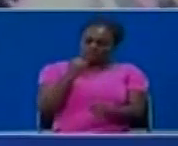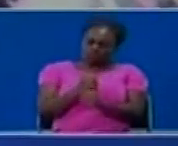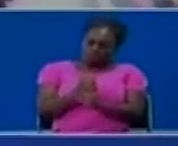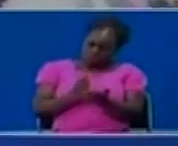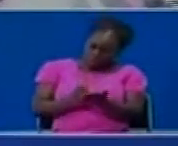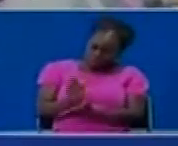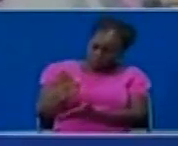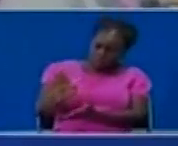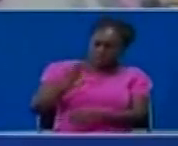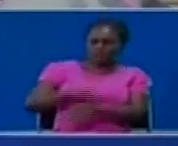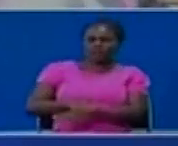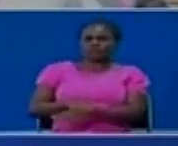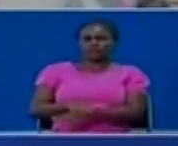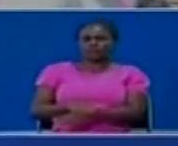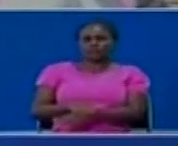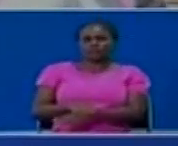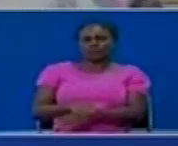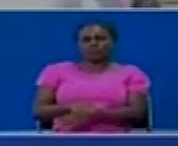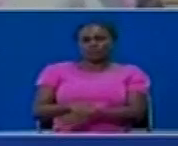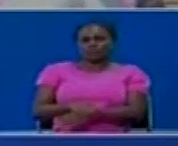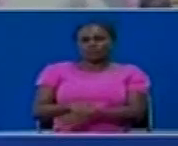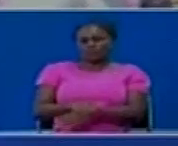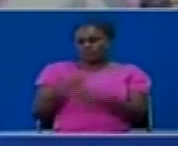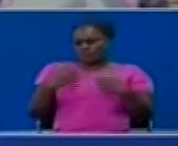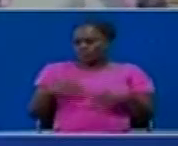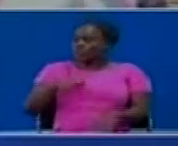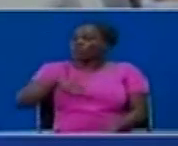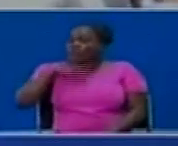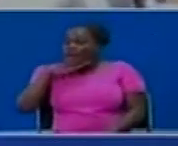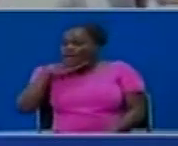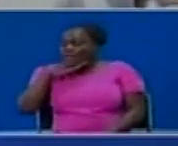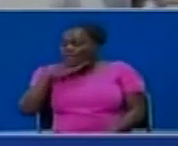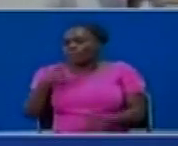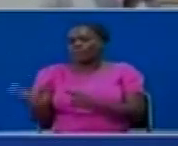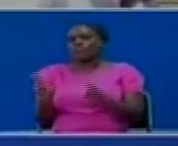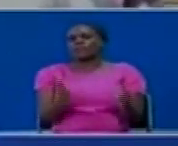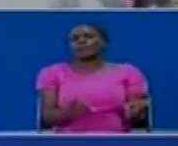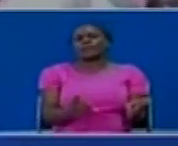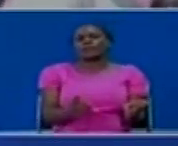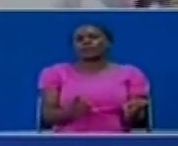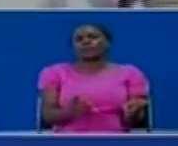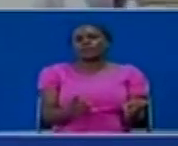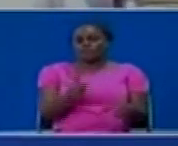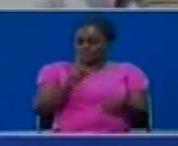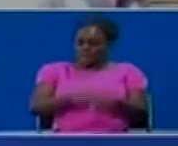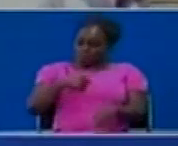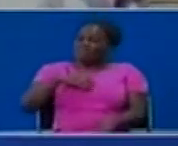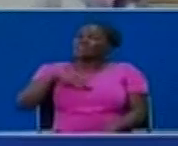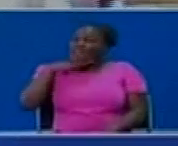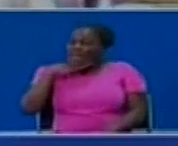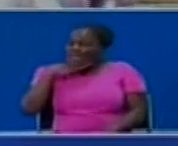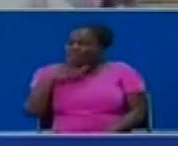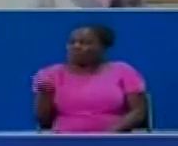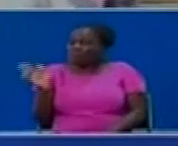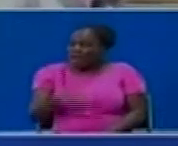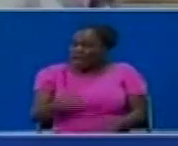atapewa na inapiganiwa. Ni sasa wenye wanapoteza maisha ni raia na itarudi. Sasa hii nikikufa najua si itarudi na